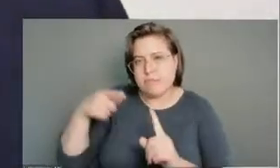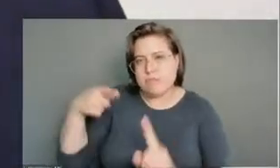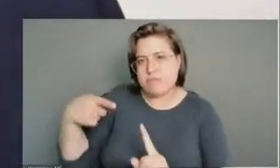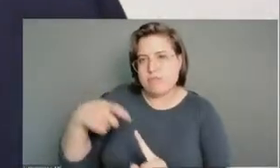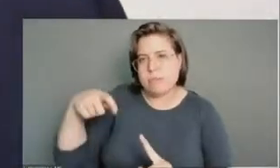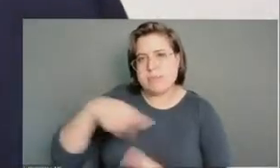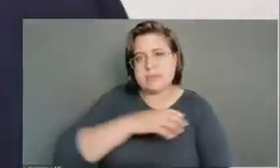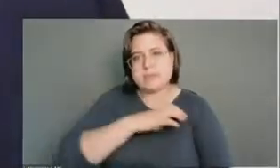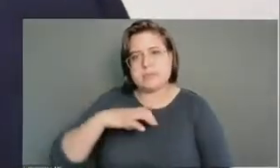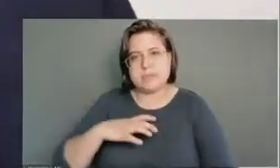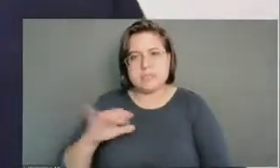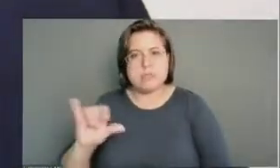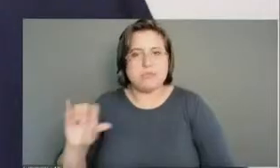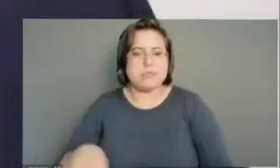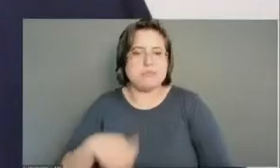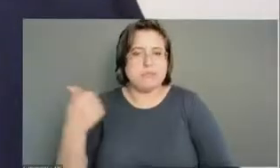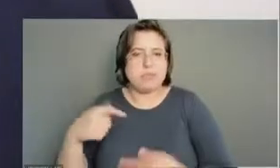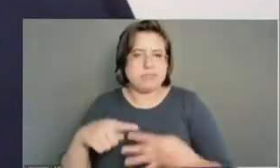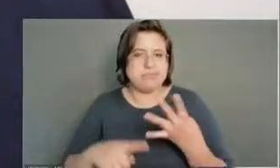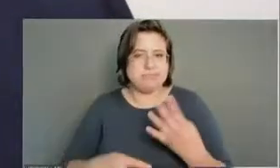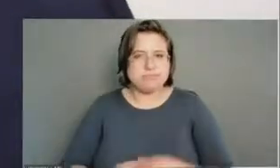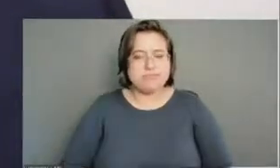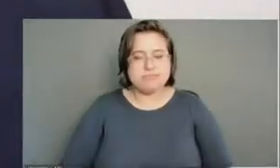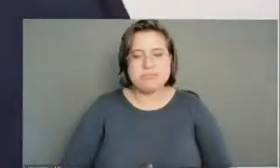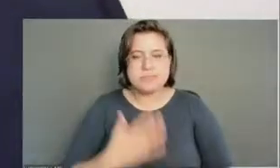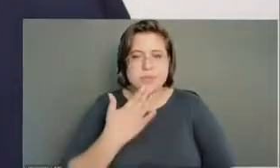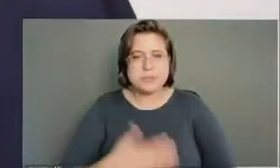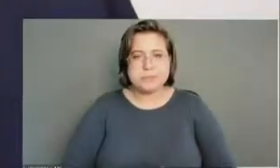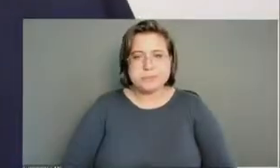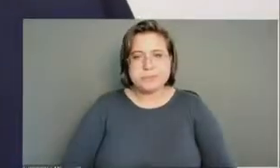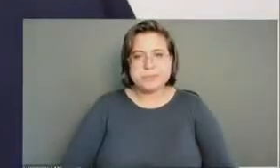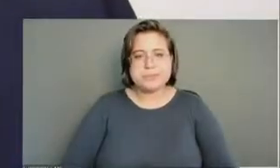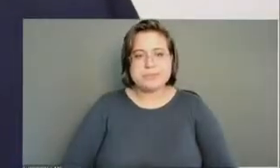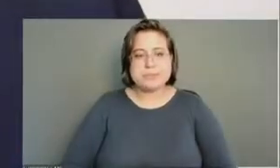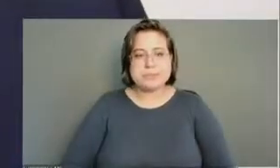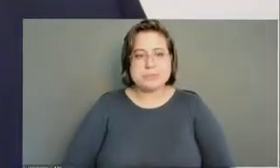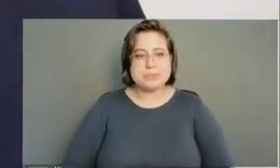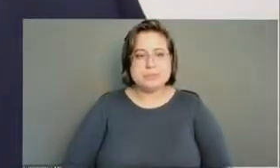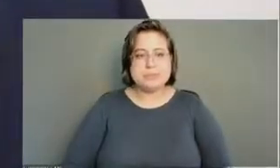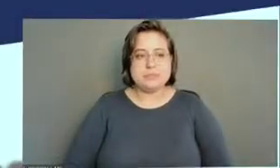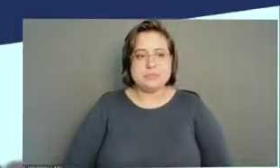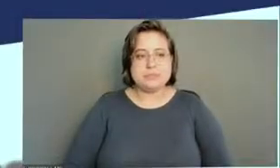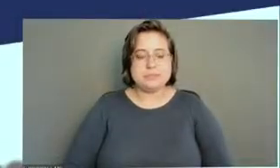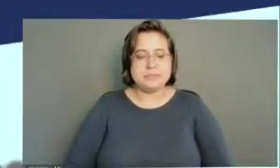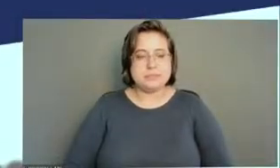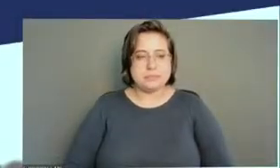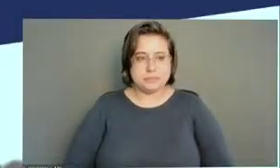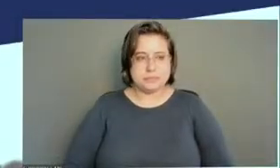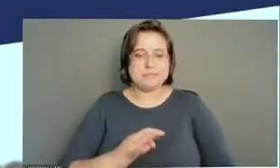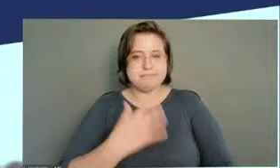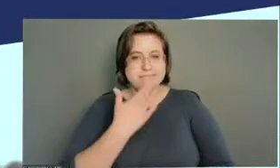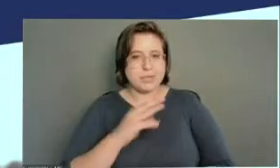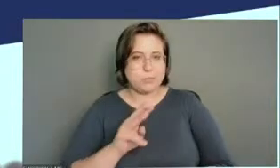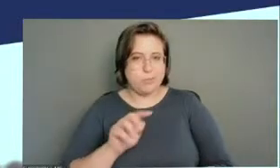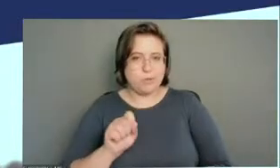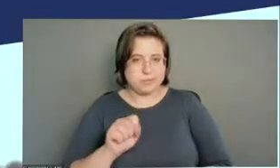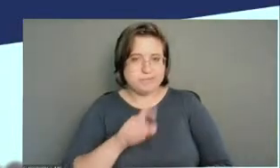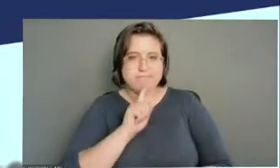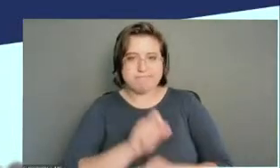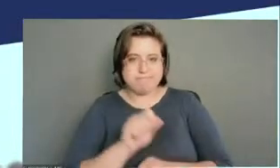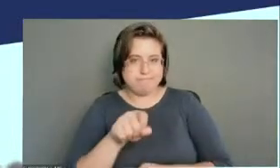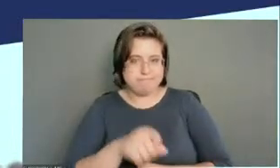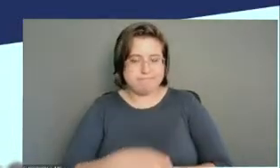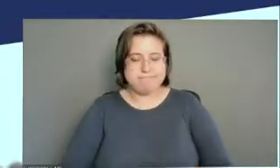committee and others. Thank you. Thank you, Mr. Watts. Absolutely, that